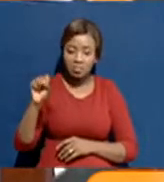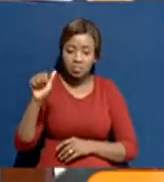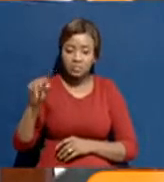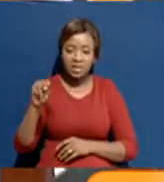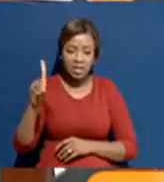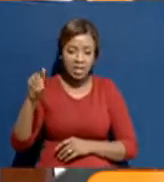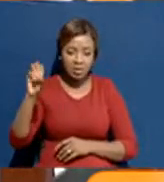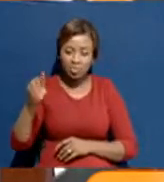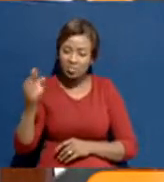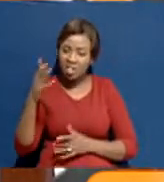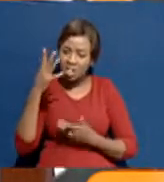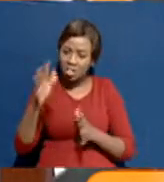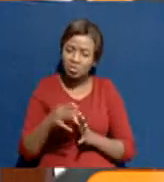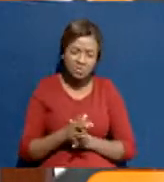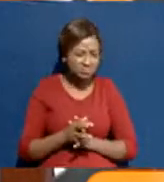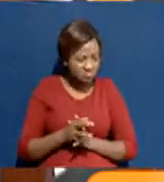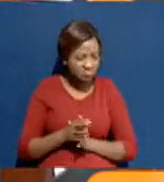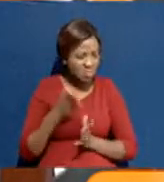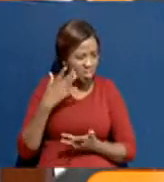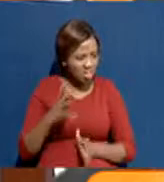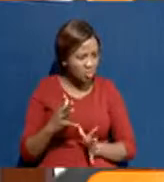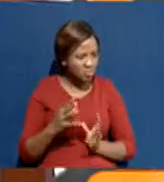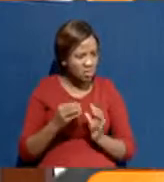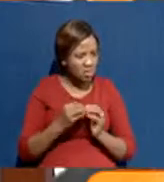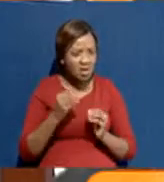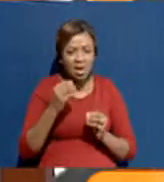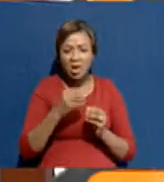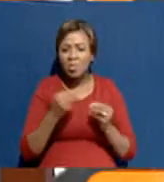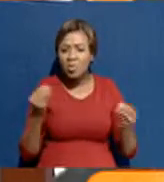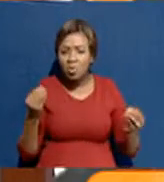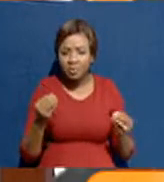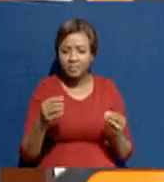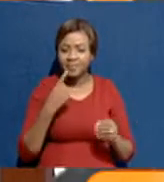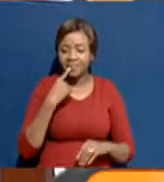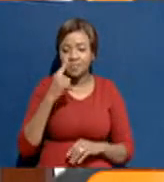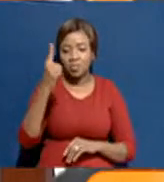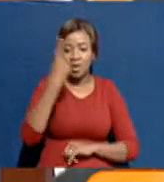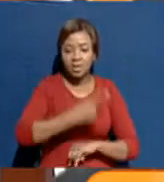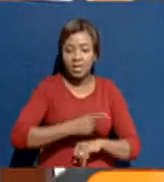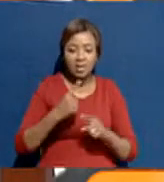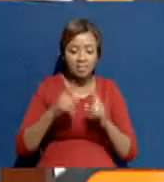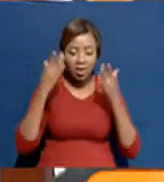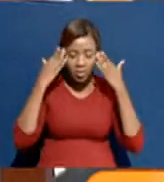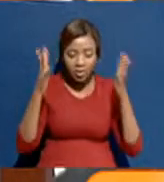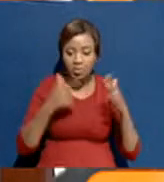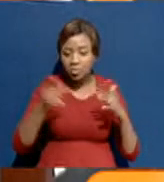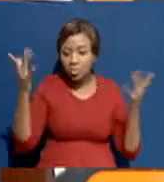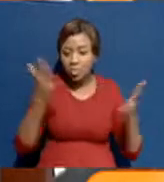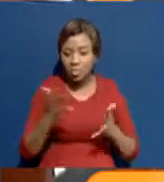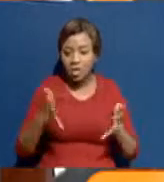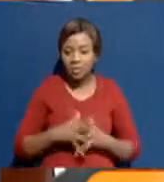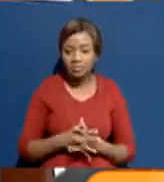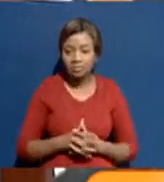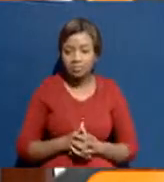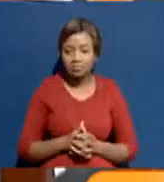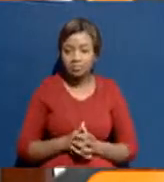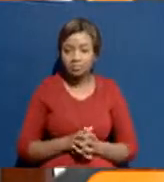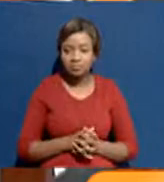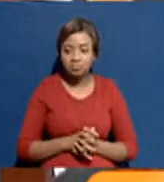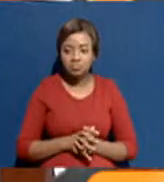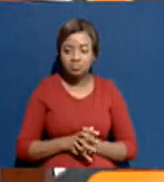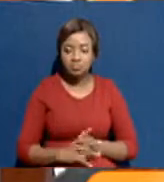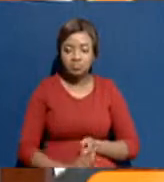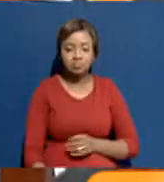I was surprised. For how long? For almost 1 day. So we don't know what happened to him. And then, of course, the second day, when I